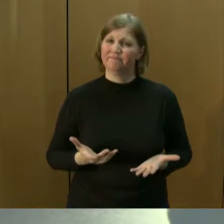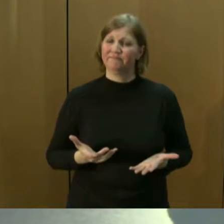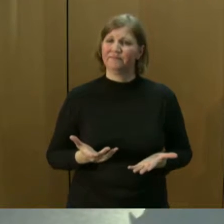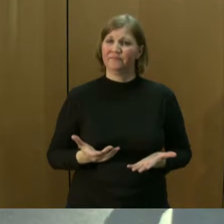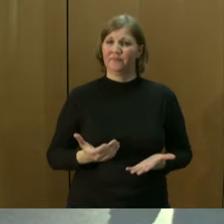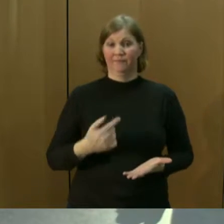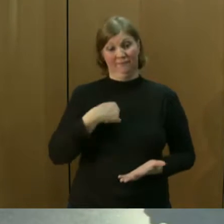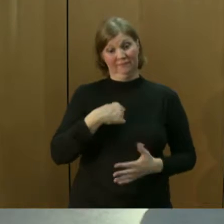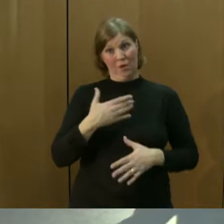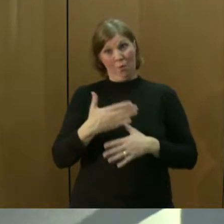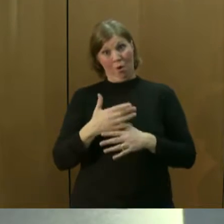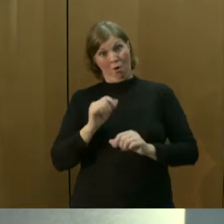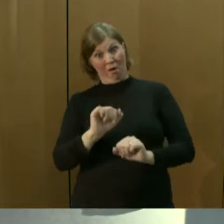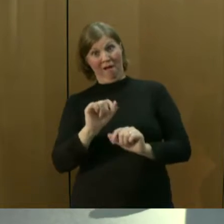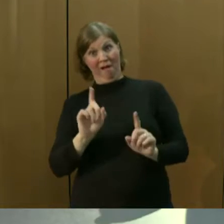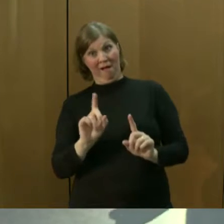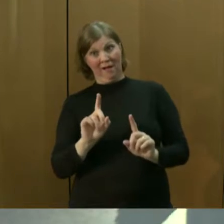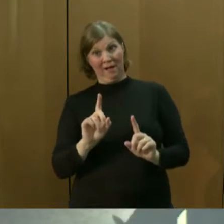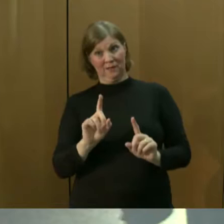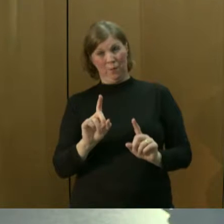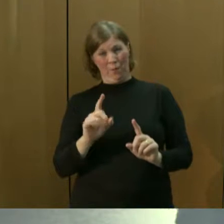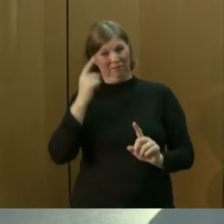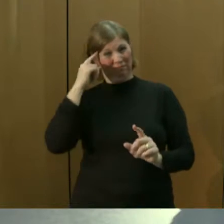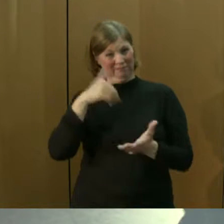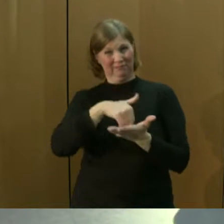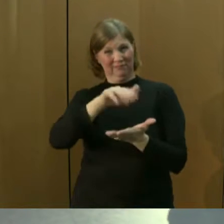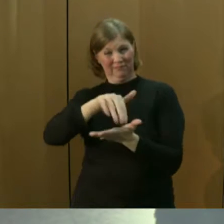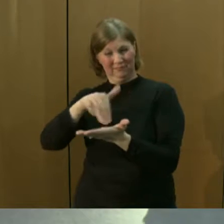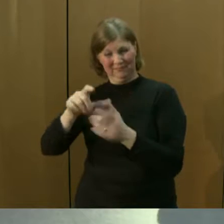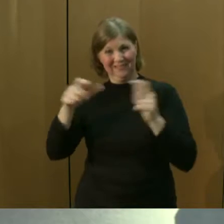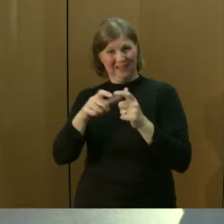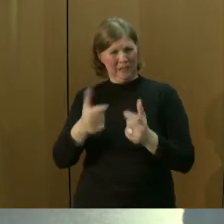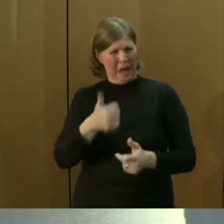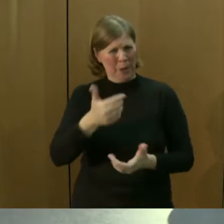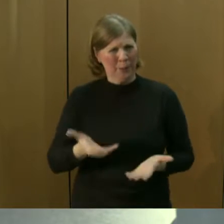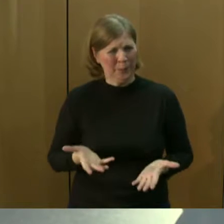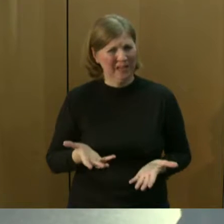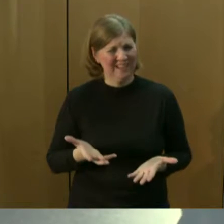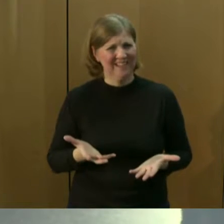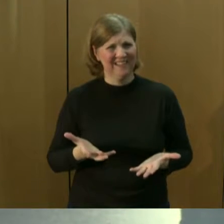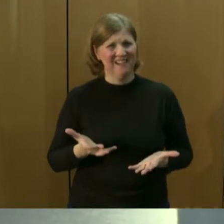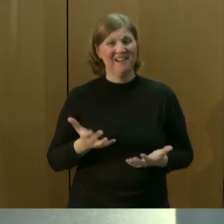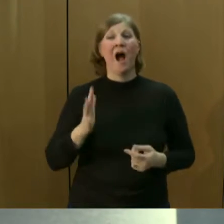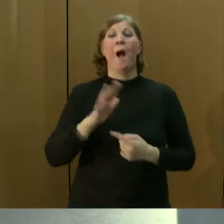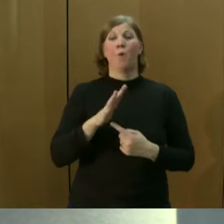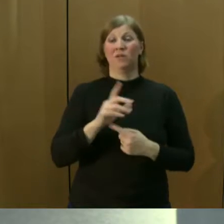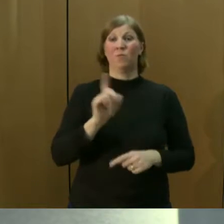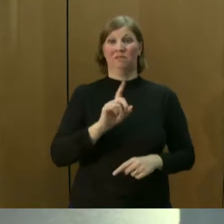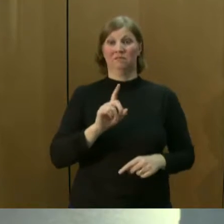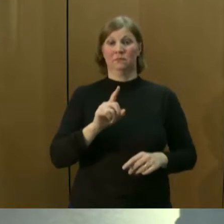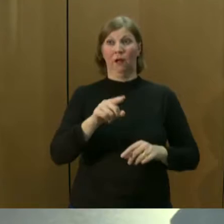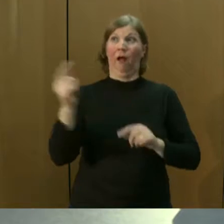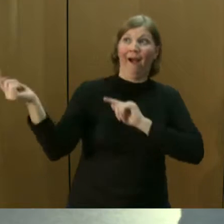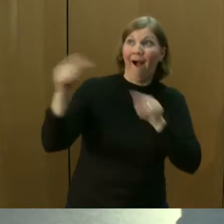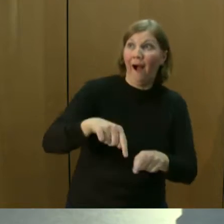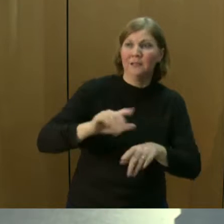once you're here, you've got your space, you have to get bums on seats. I mean, there's no point being here, even if you are just here for the jolly. It's not really that much